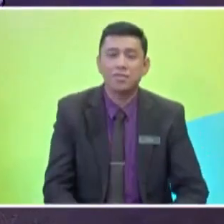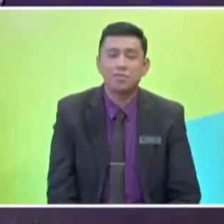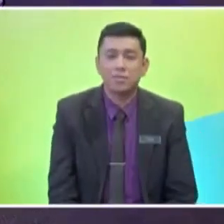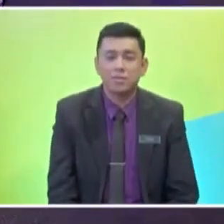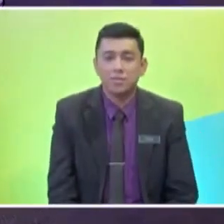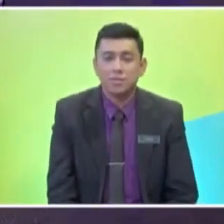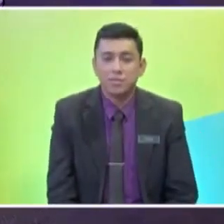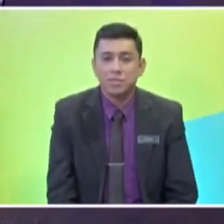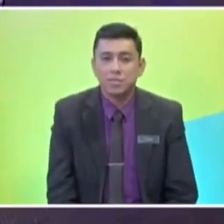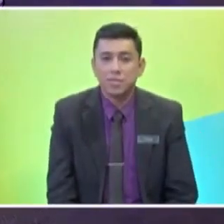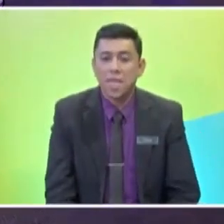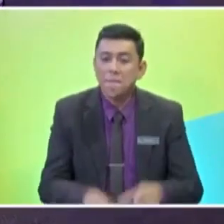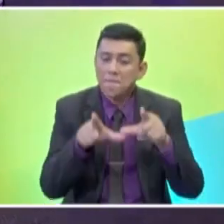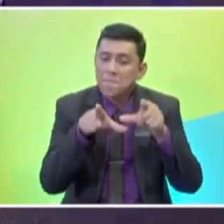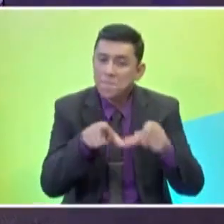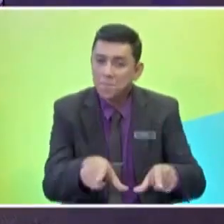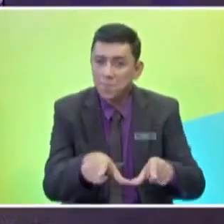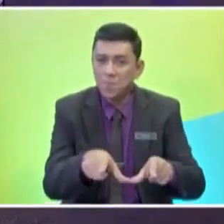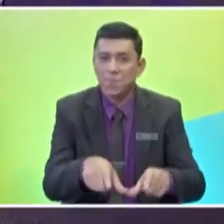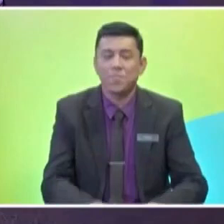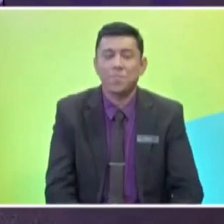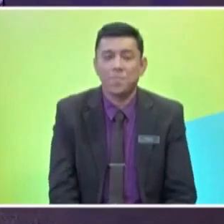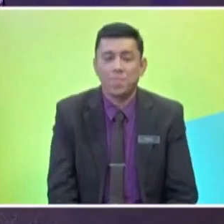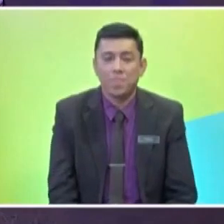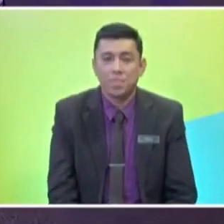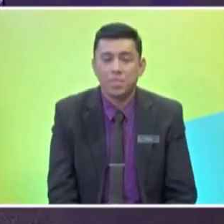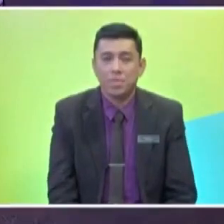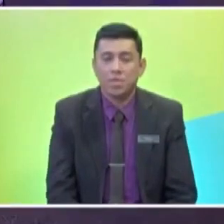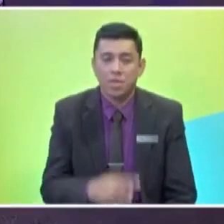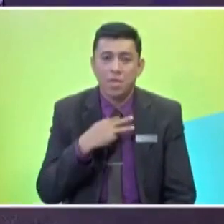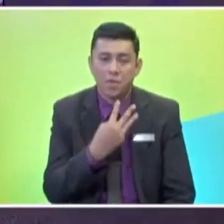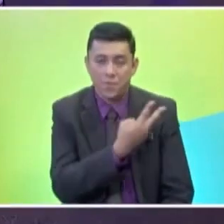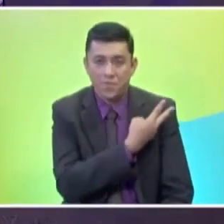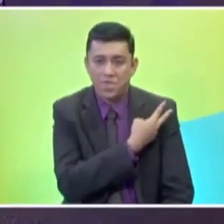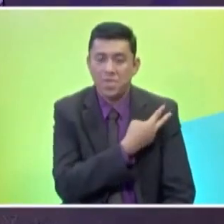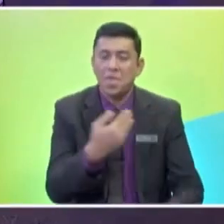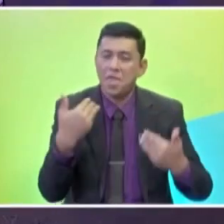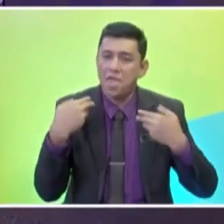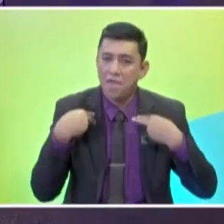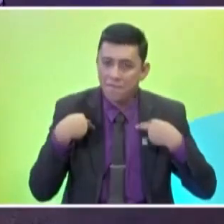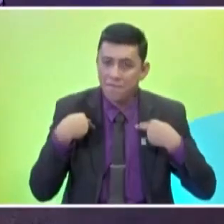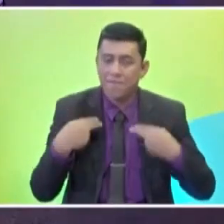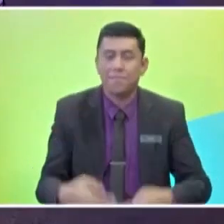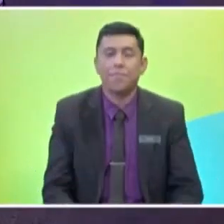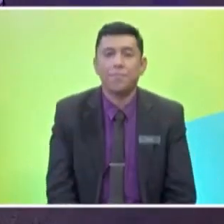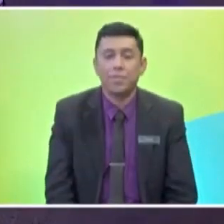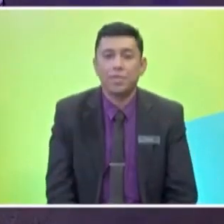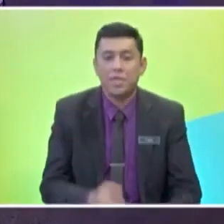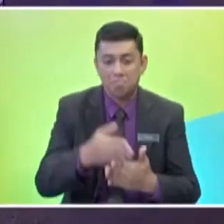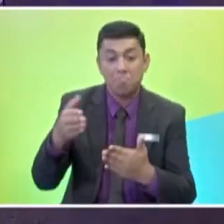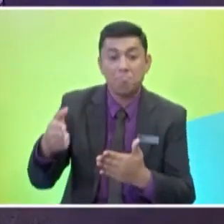so I'll put here first. Yes. Okay, we have a duck. Okay. Next